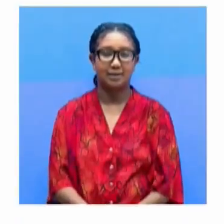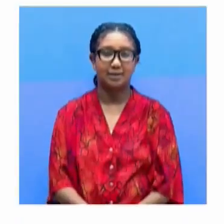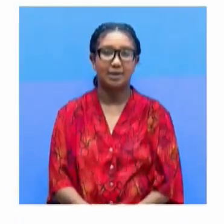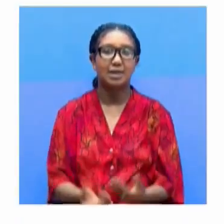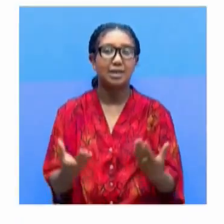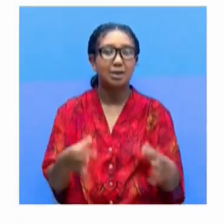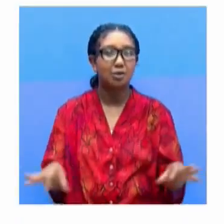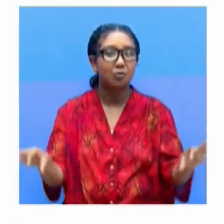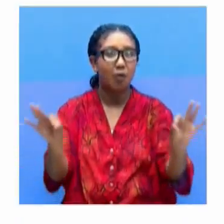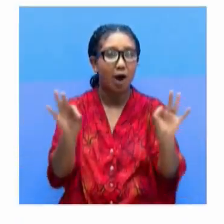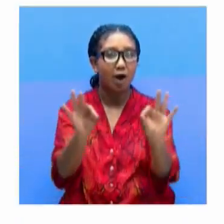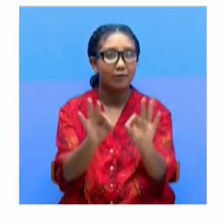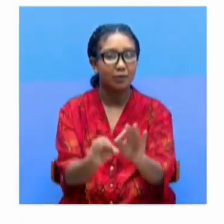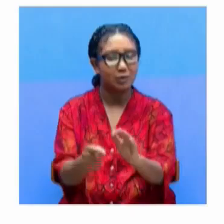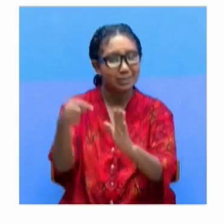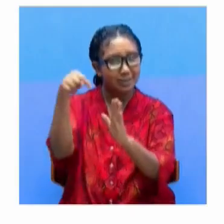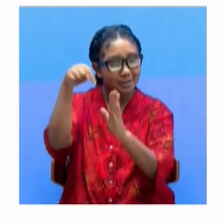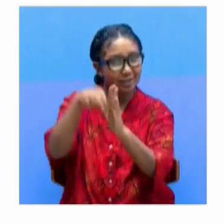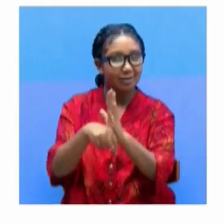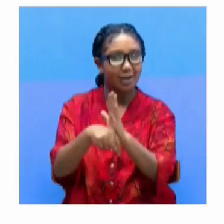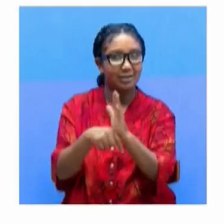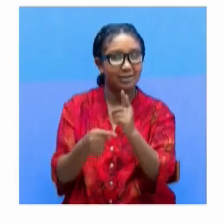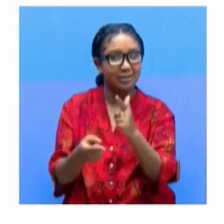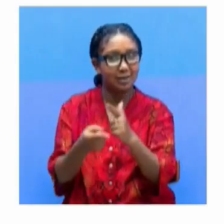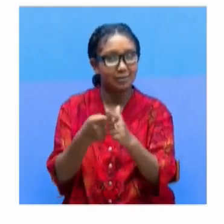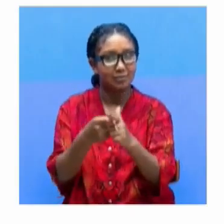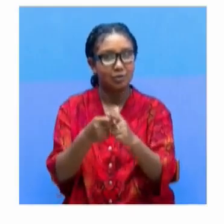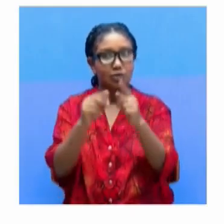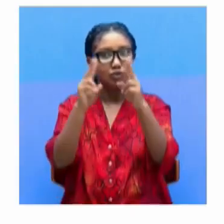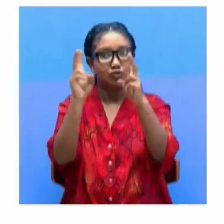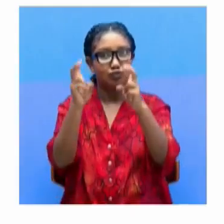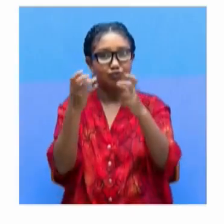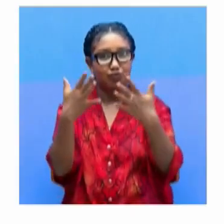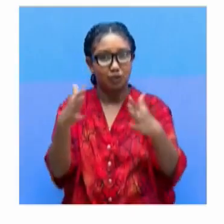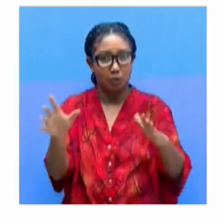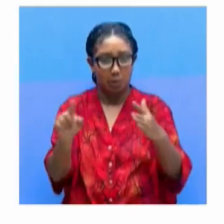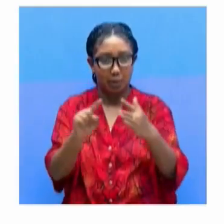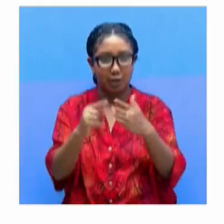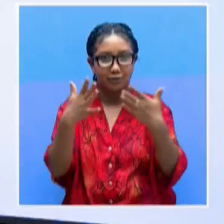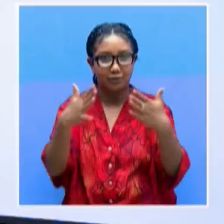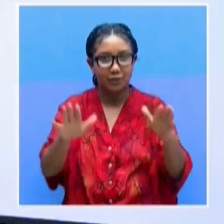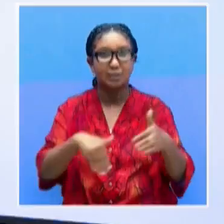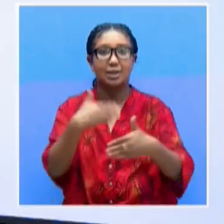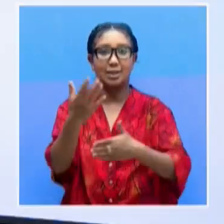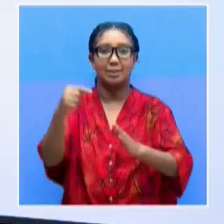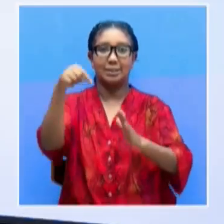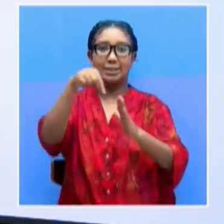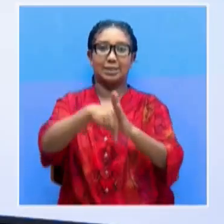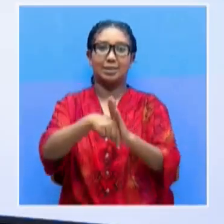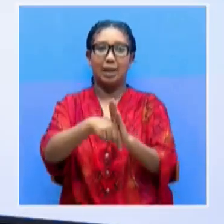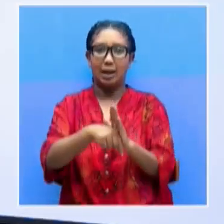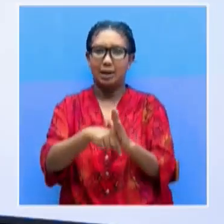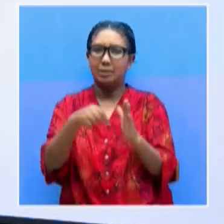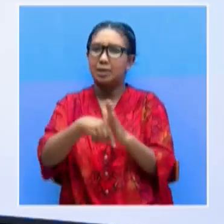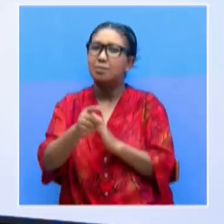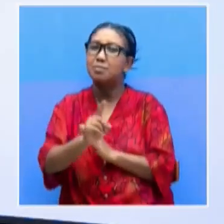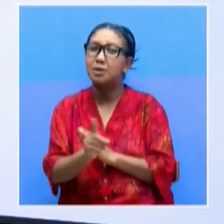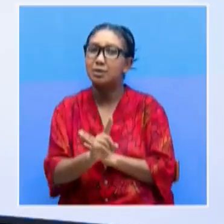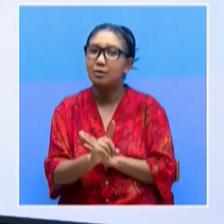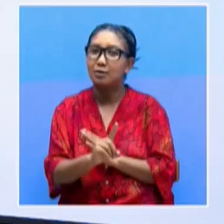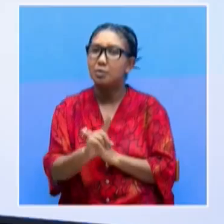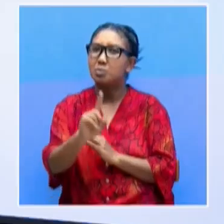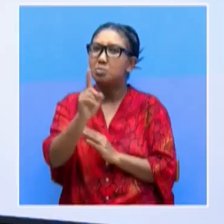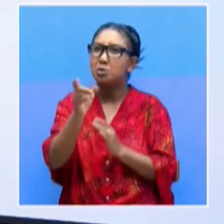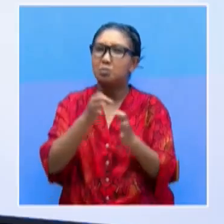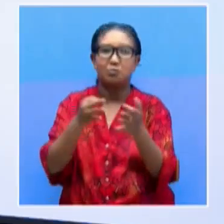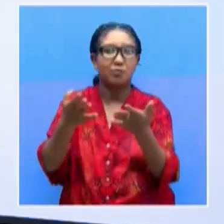needs to have details, all right? Details. Then what happened next? What do you want to